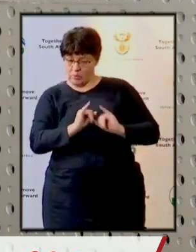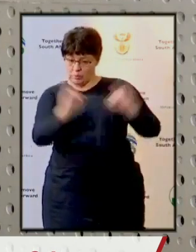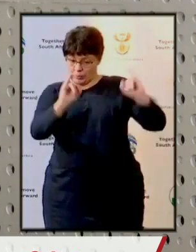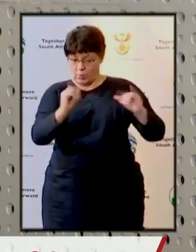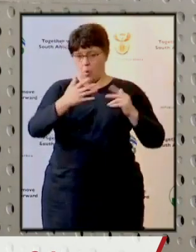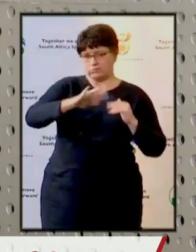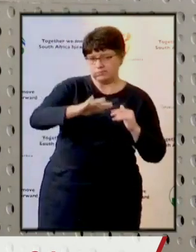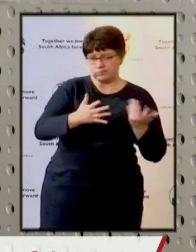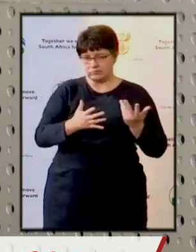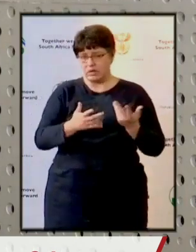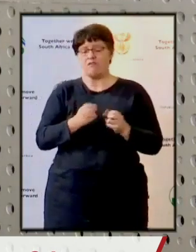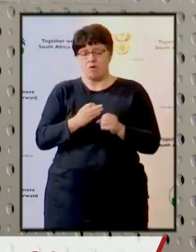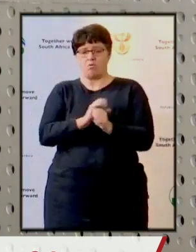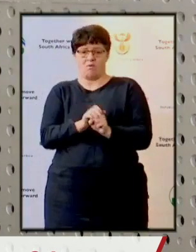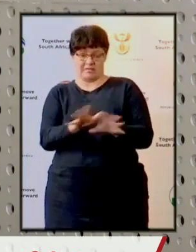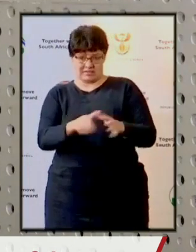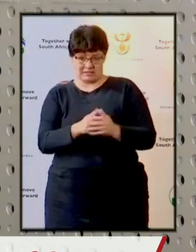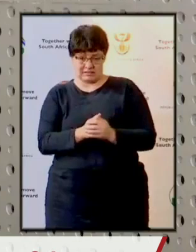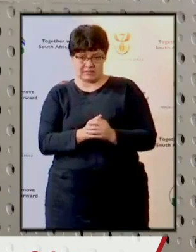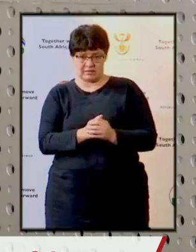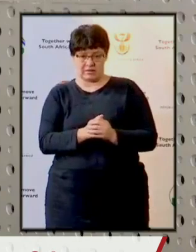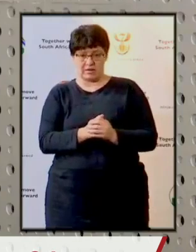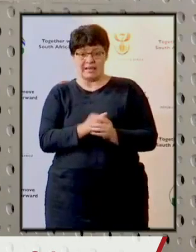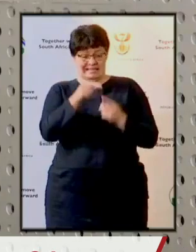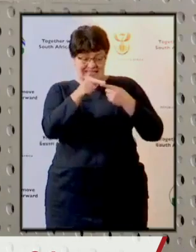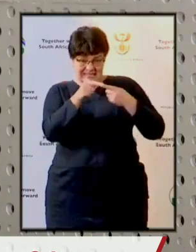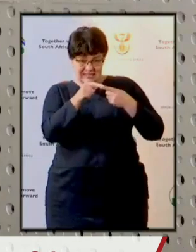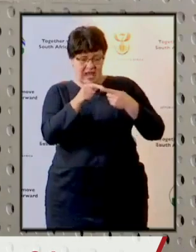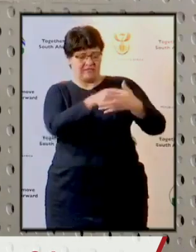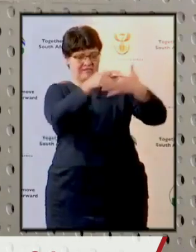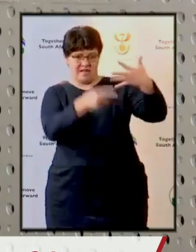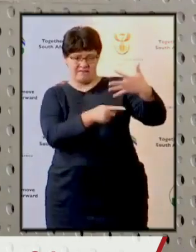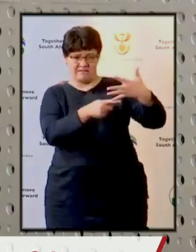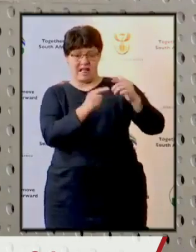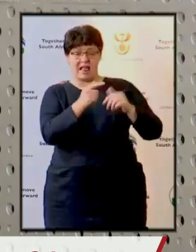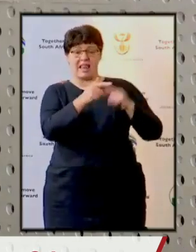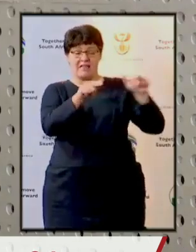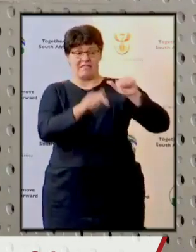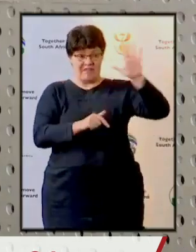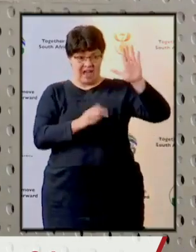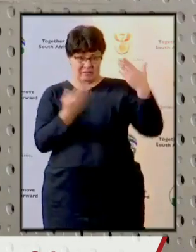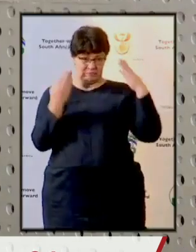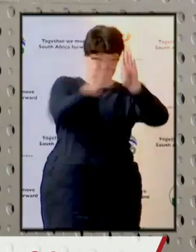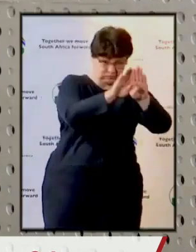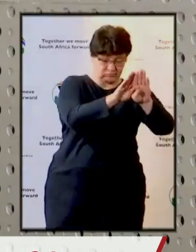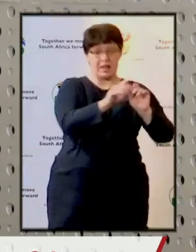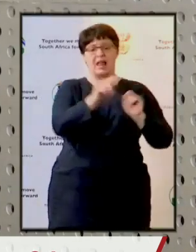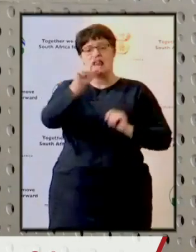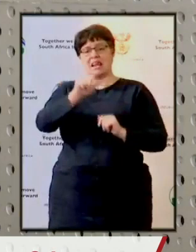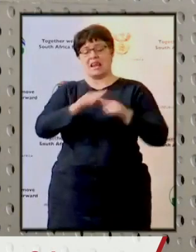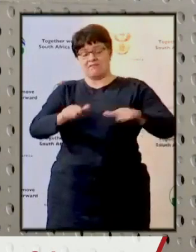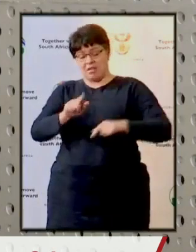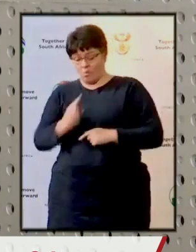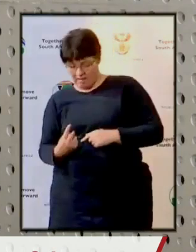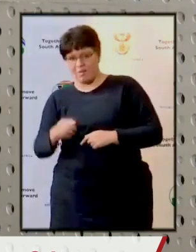COVID-19 with five levels of risk. Level five is the highest, level one is the lowest. Second,